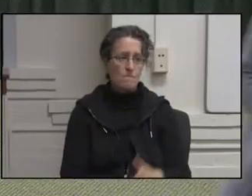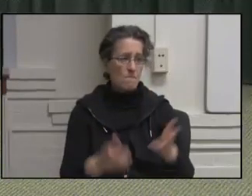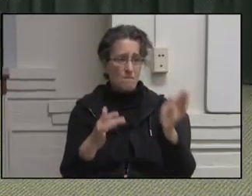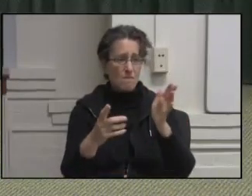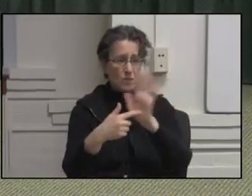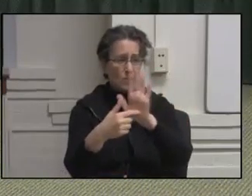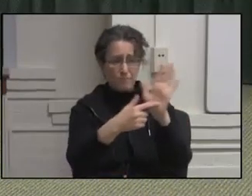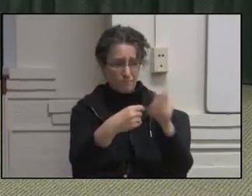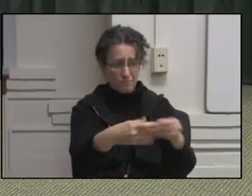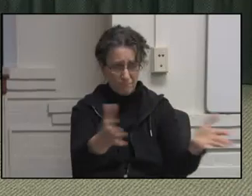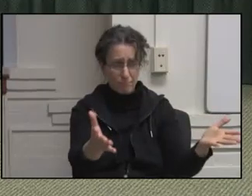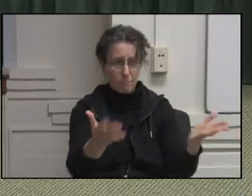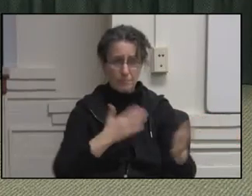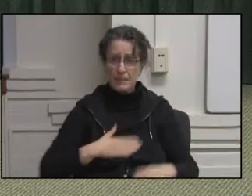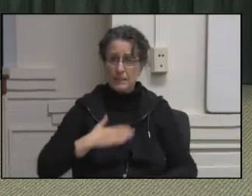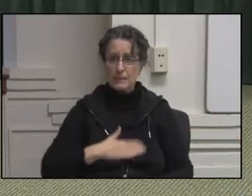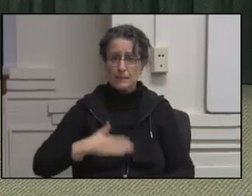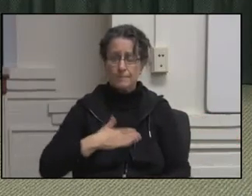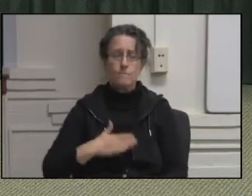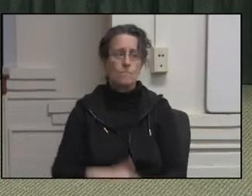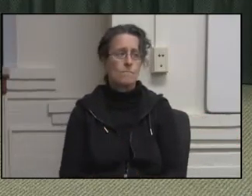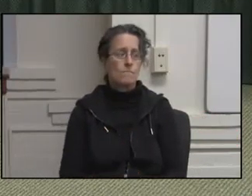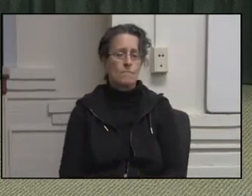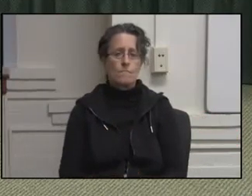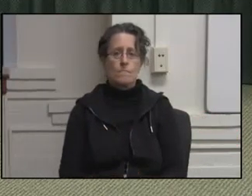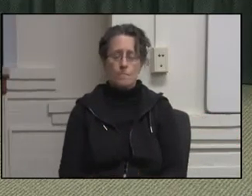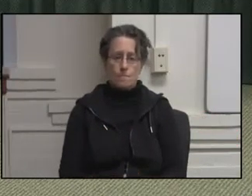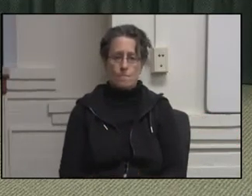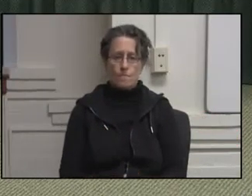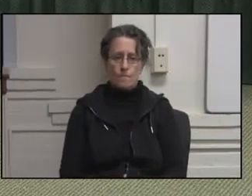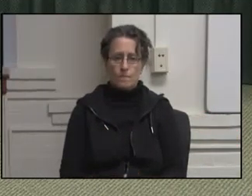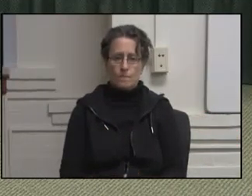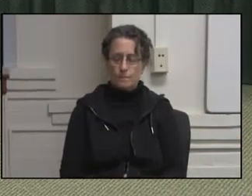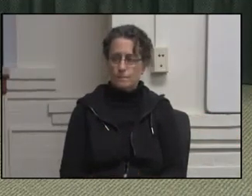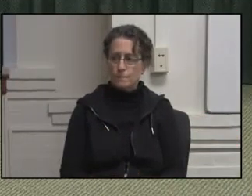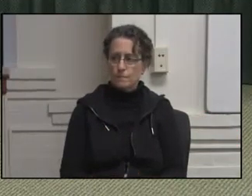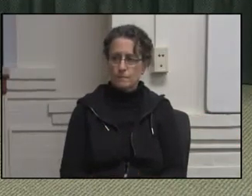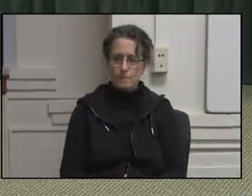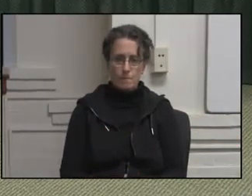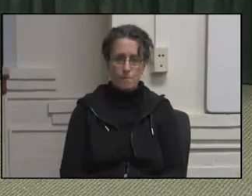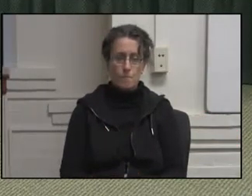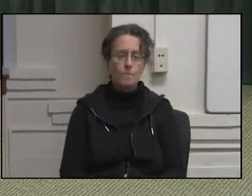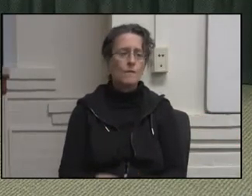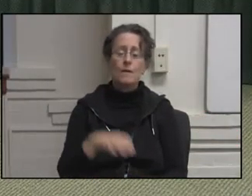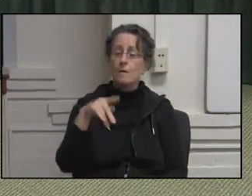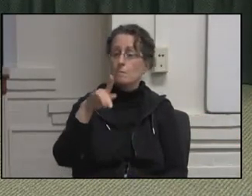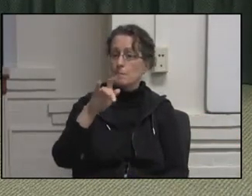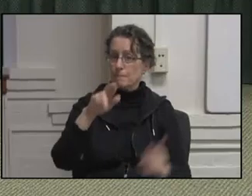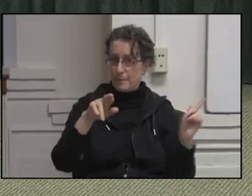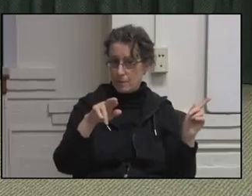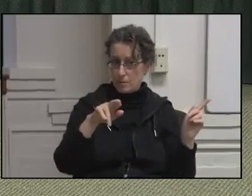and share it. Thanks. Yeah. Cool. Tim, that was actually the first point. Peter's going to speak in.